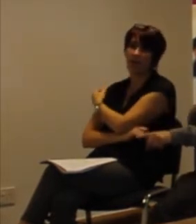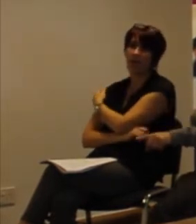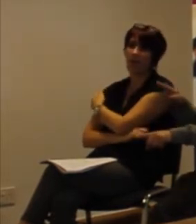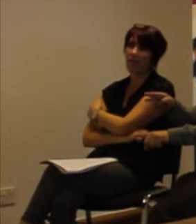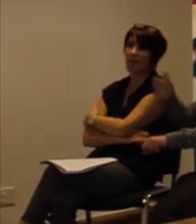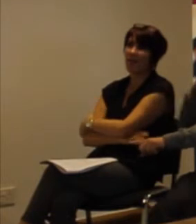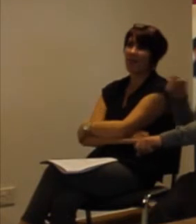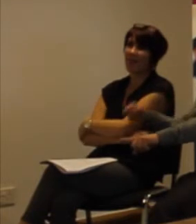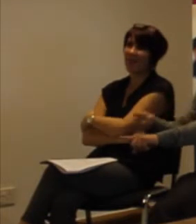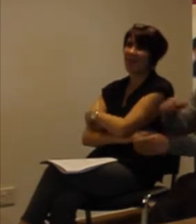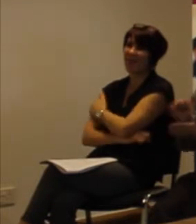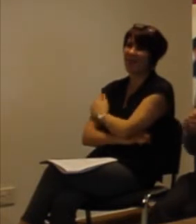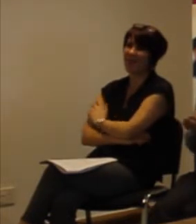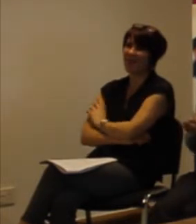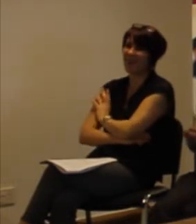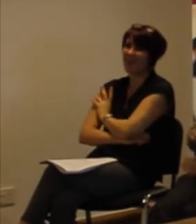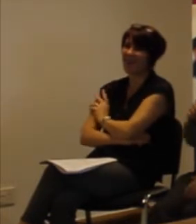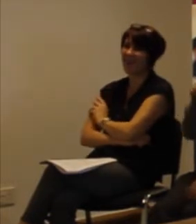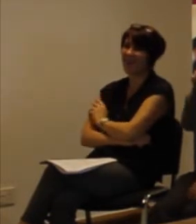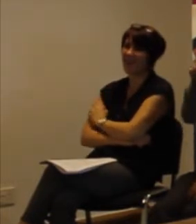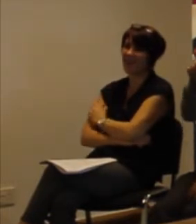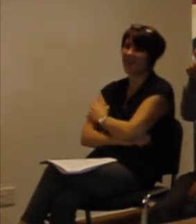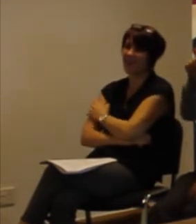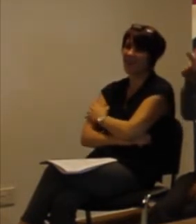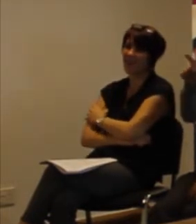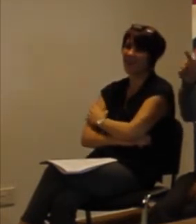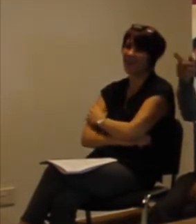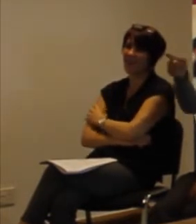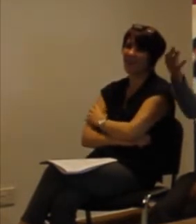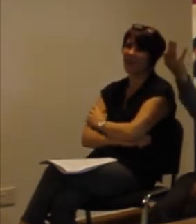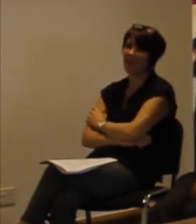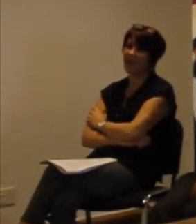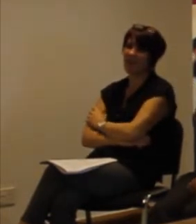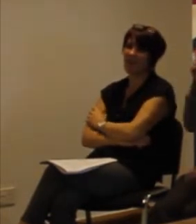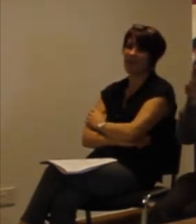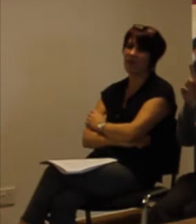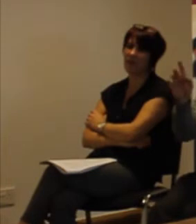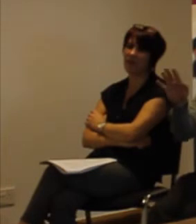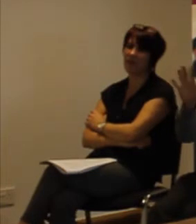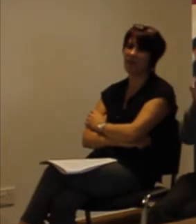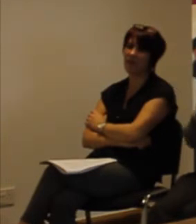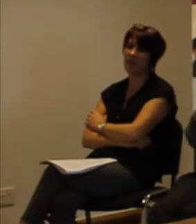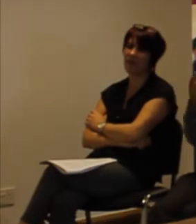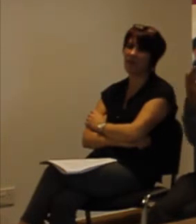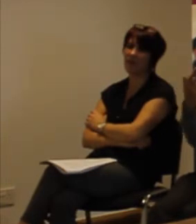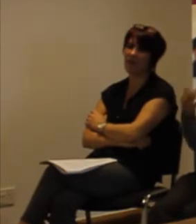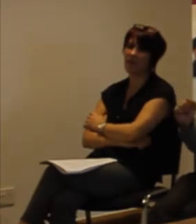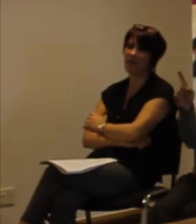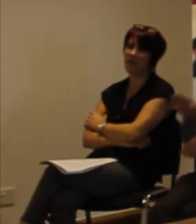just? Yeah, that's all right, go on. The interpreter and the interpreter things as well. Yes. Is there a standard for the